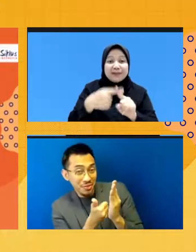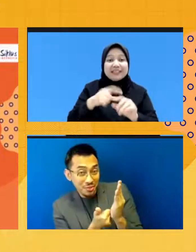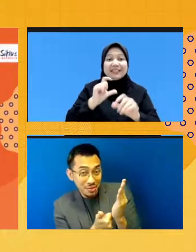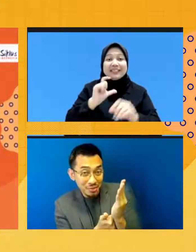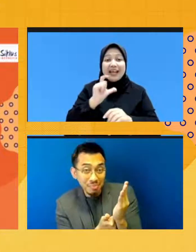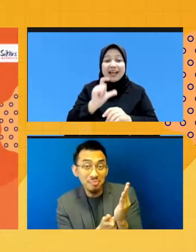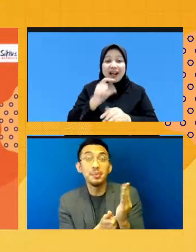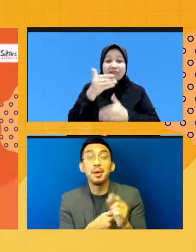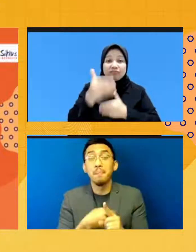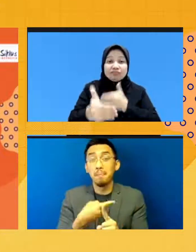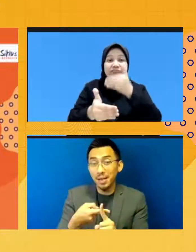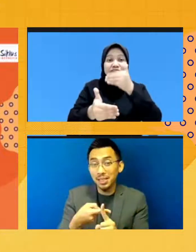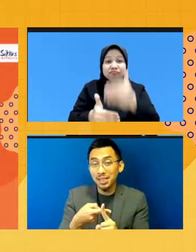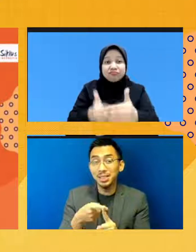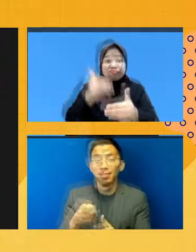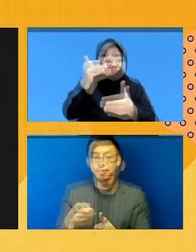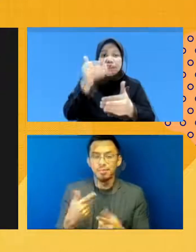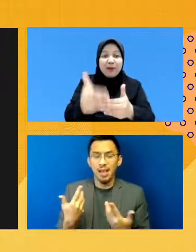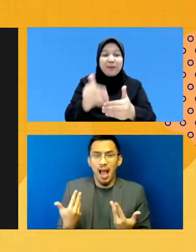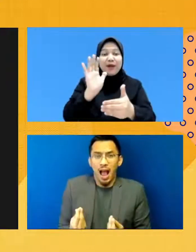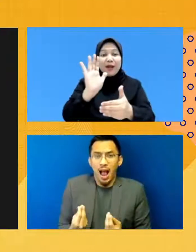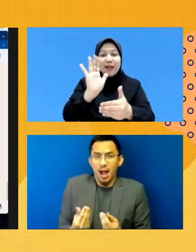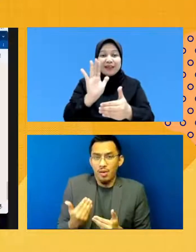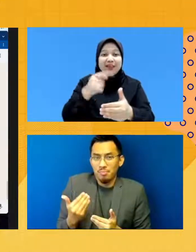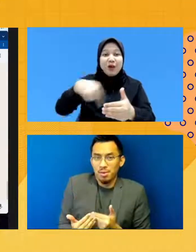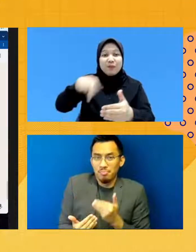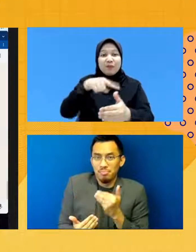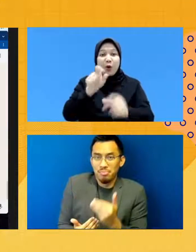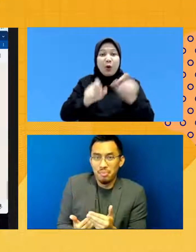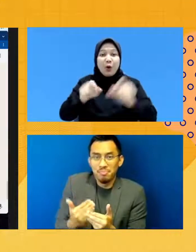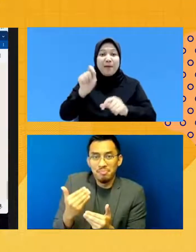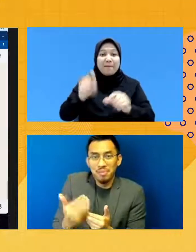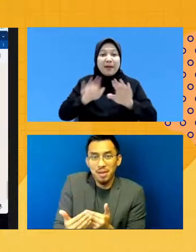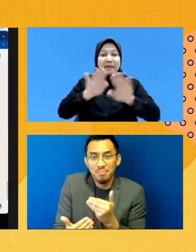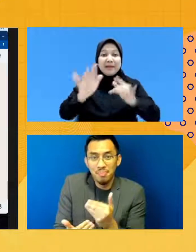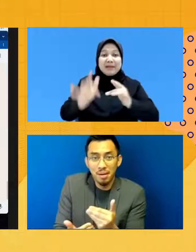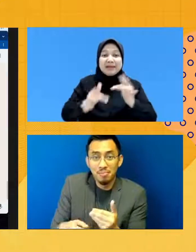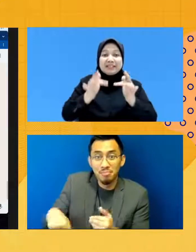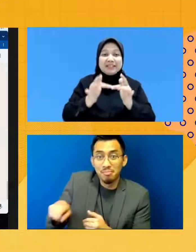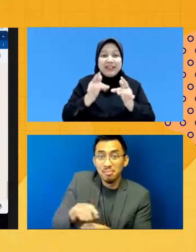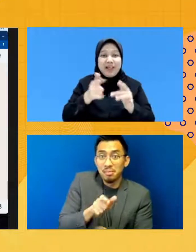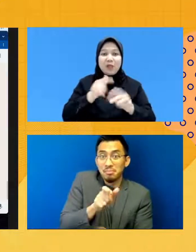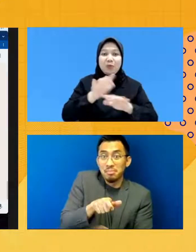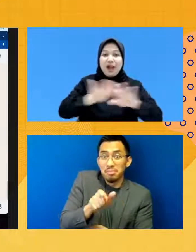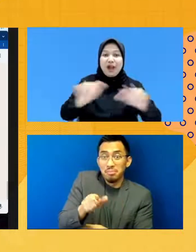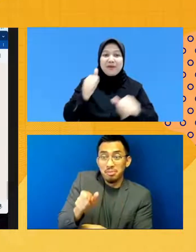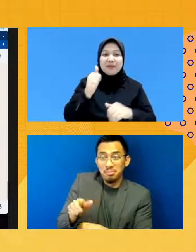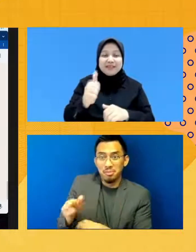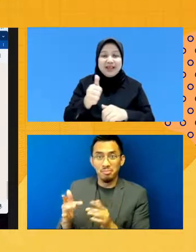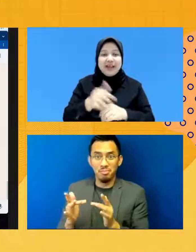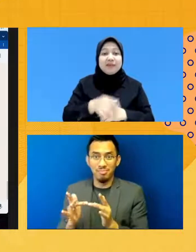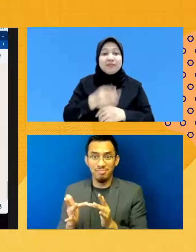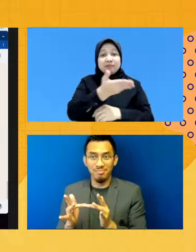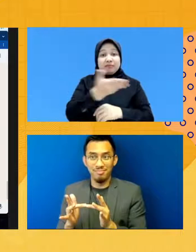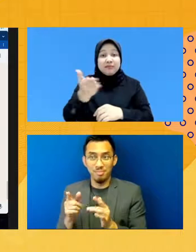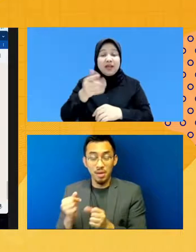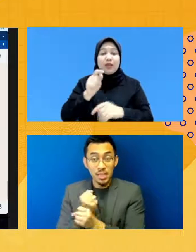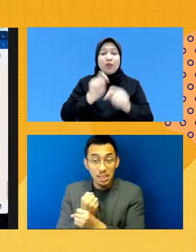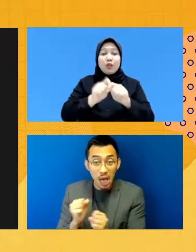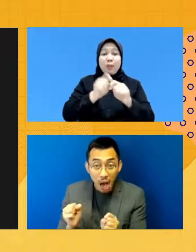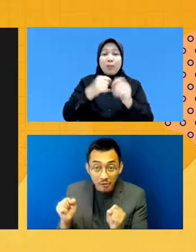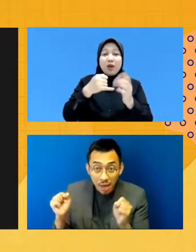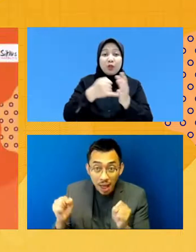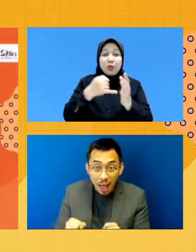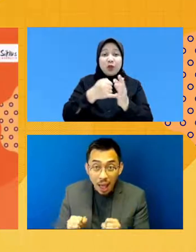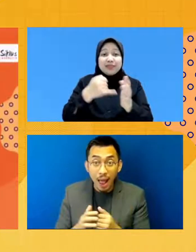as user and as content creators. how we can actually think from the